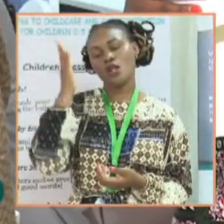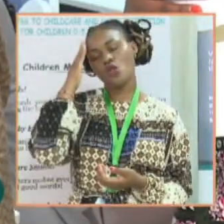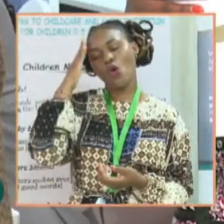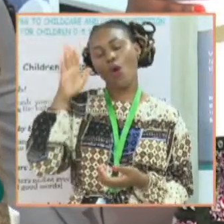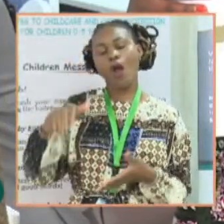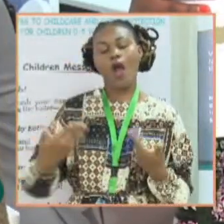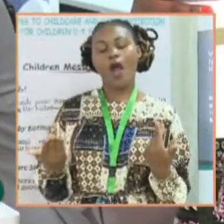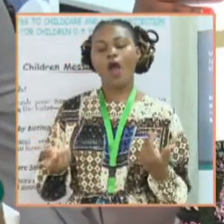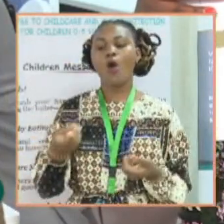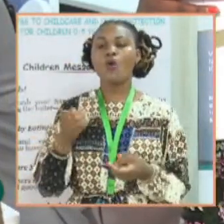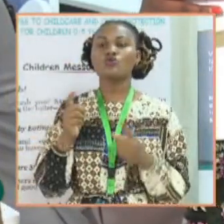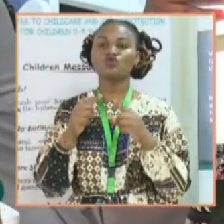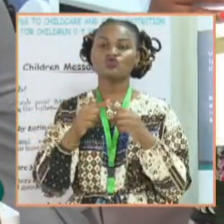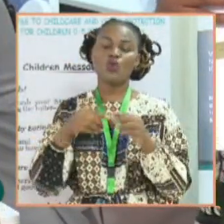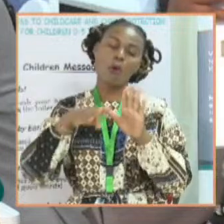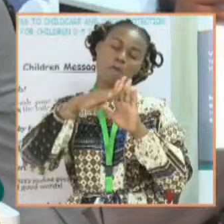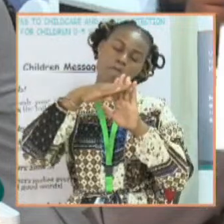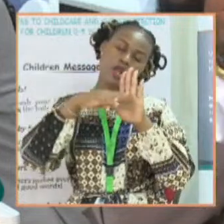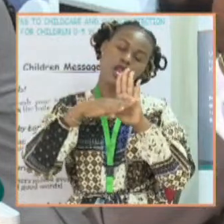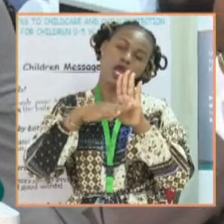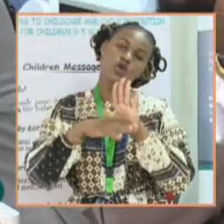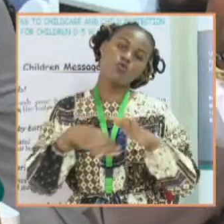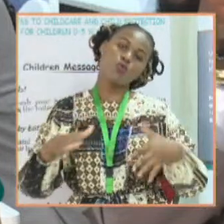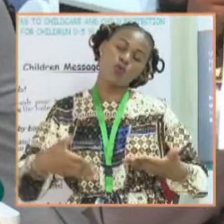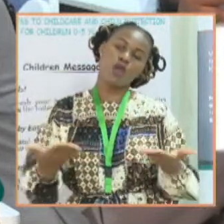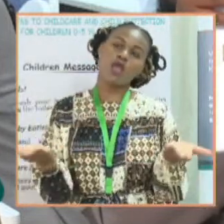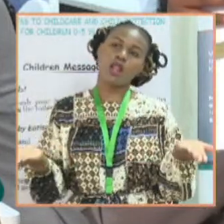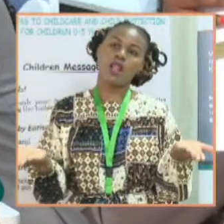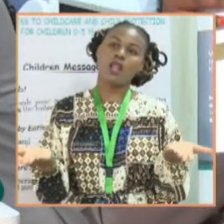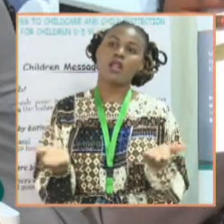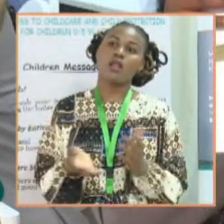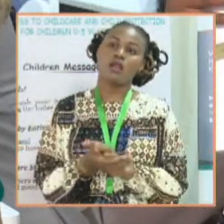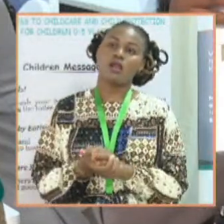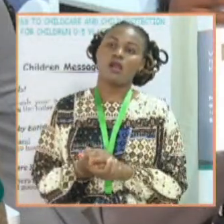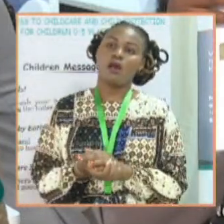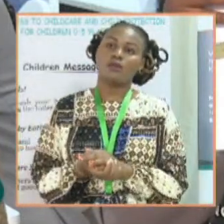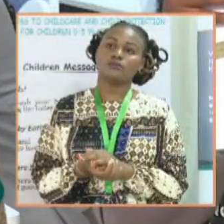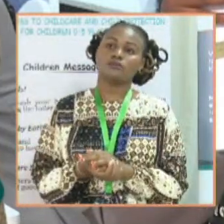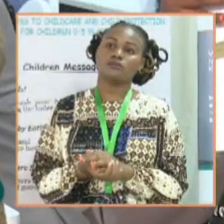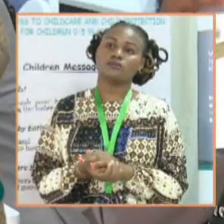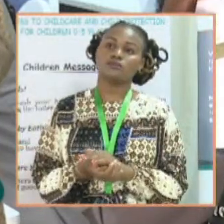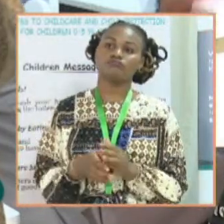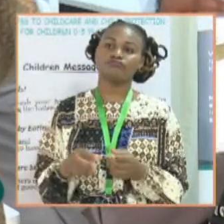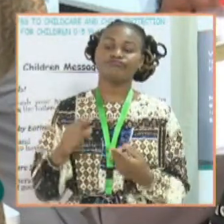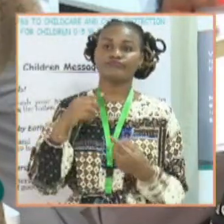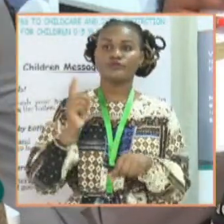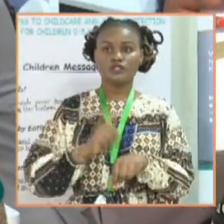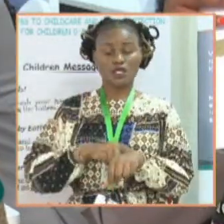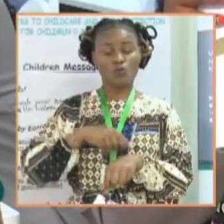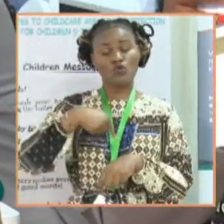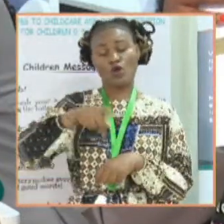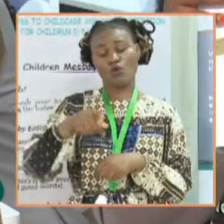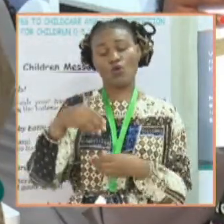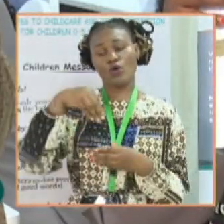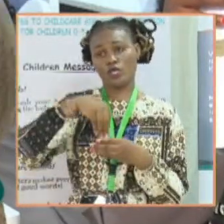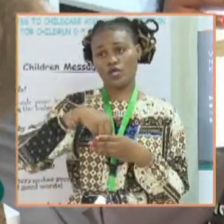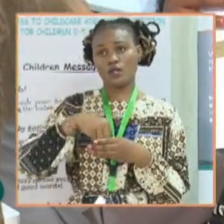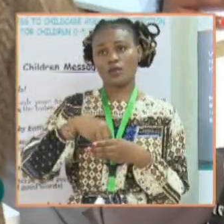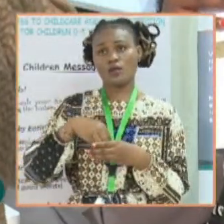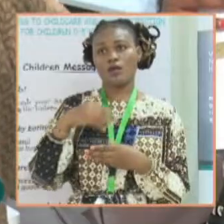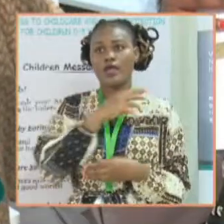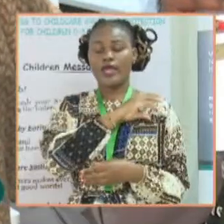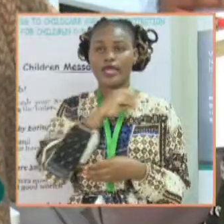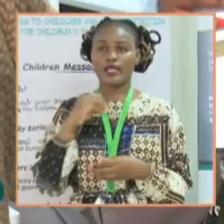planning stage of financing, the medium-term plans where you go in and really argue your case sector